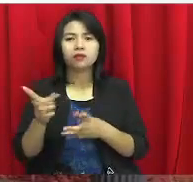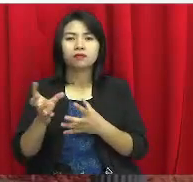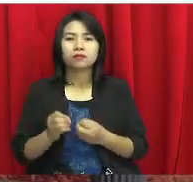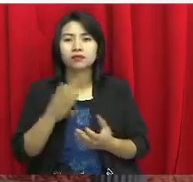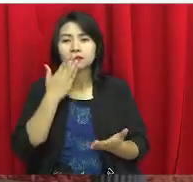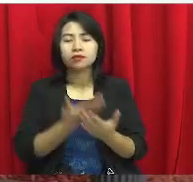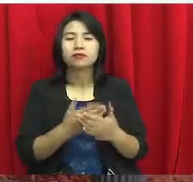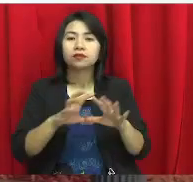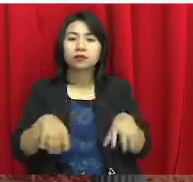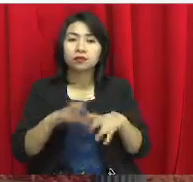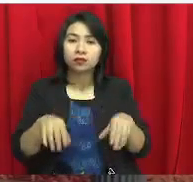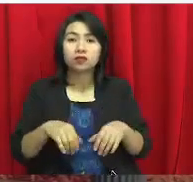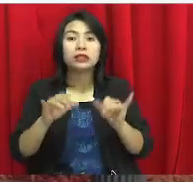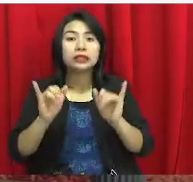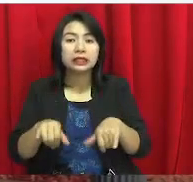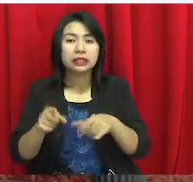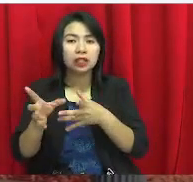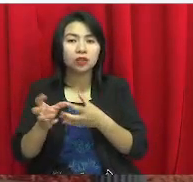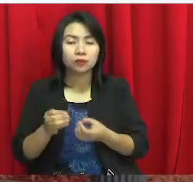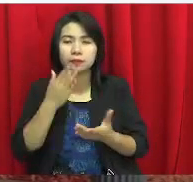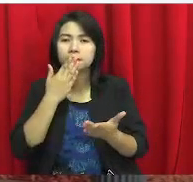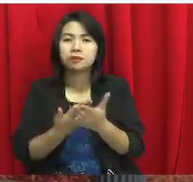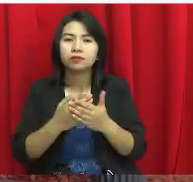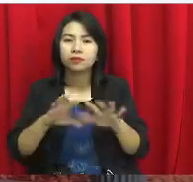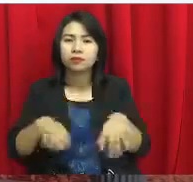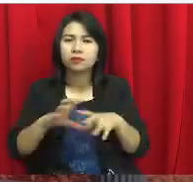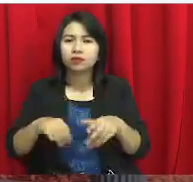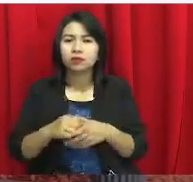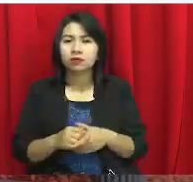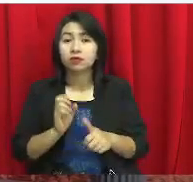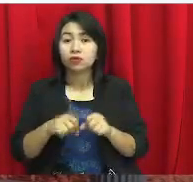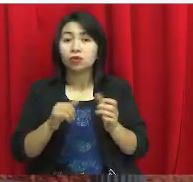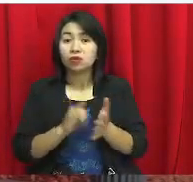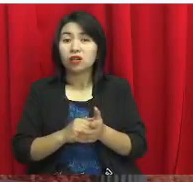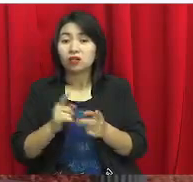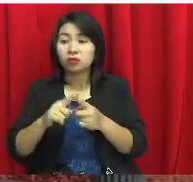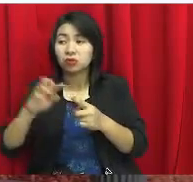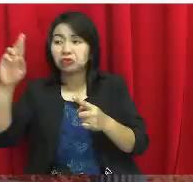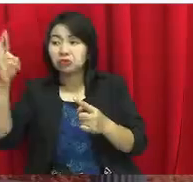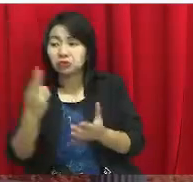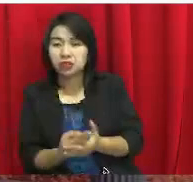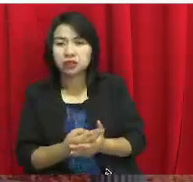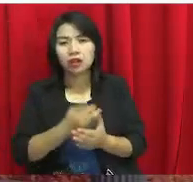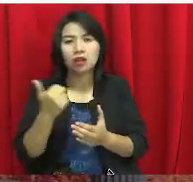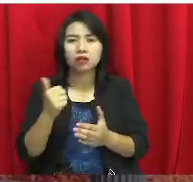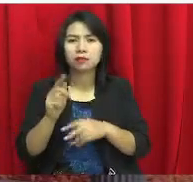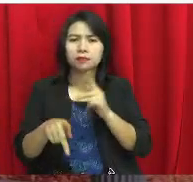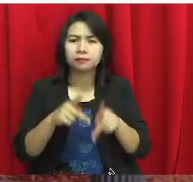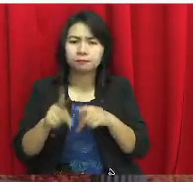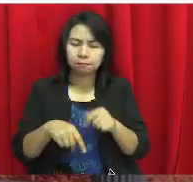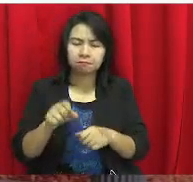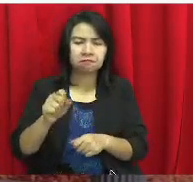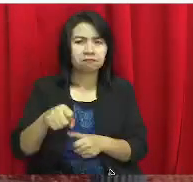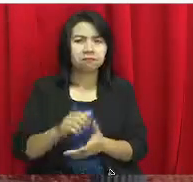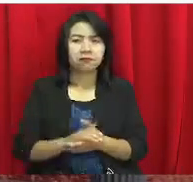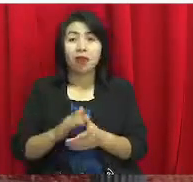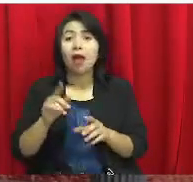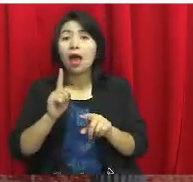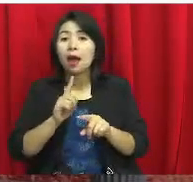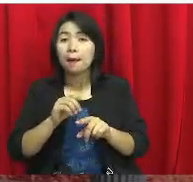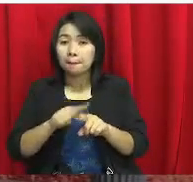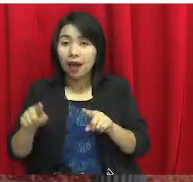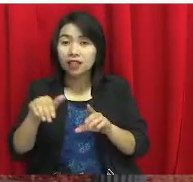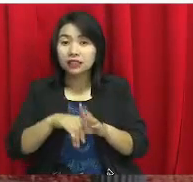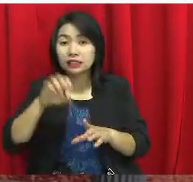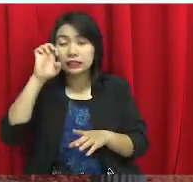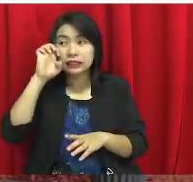doing charitable works. That's right. You see? Na para makapag-reach out daw sila sa tao, they're doing it. Pag sa mata ng tao, can